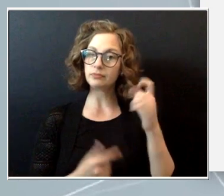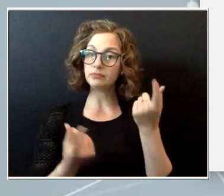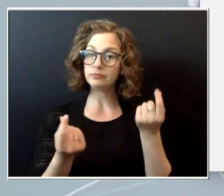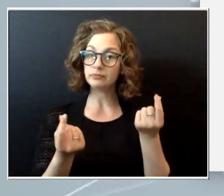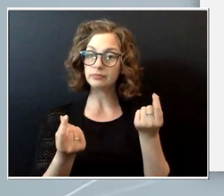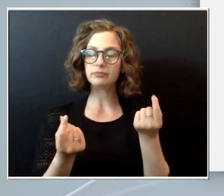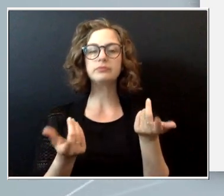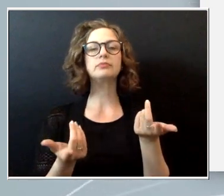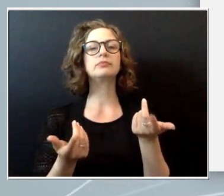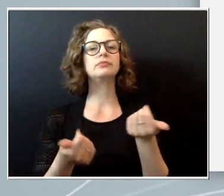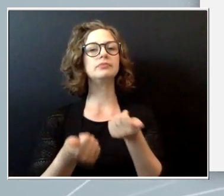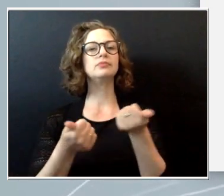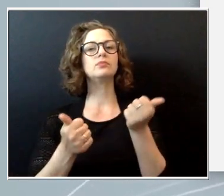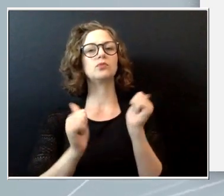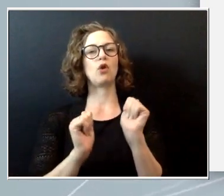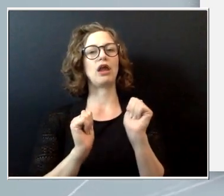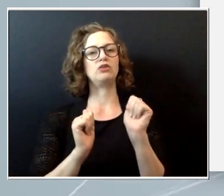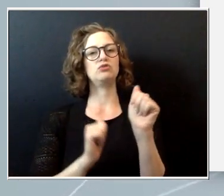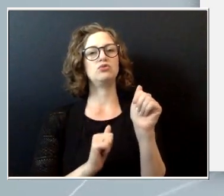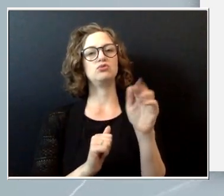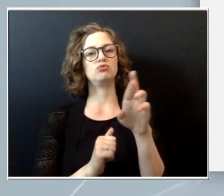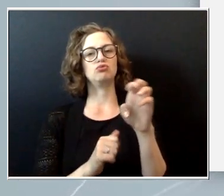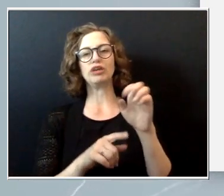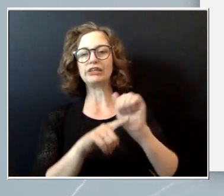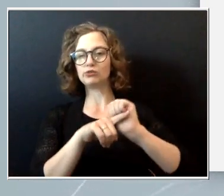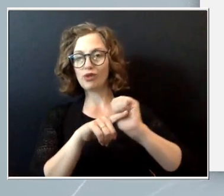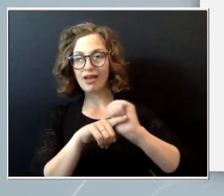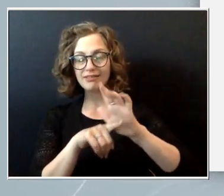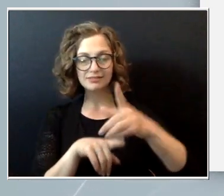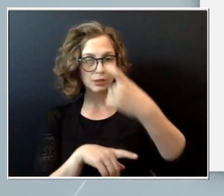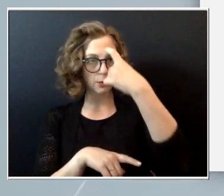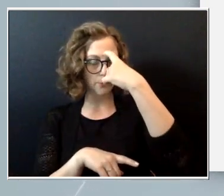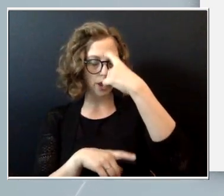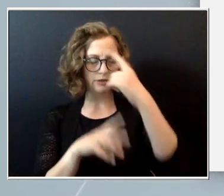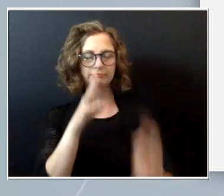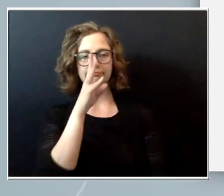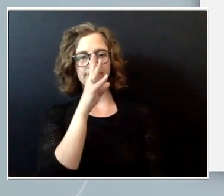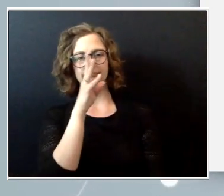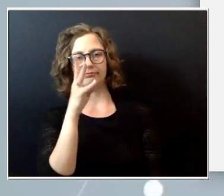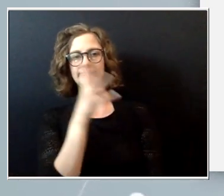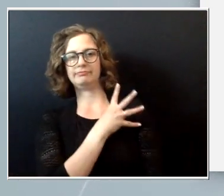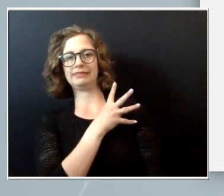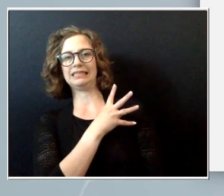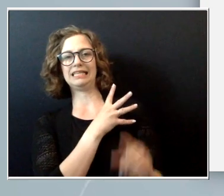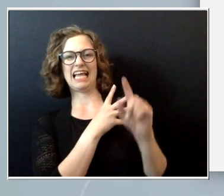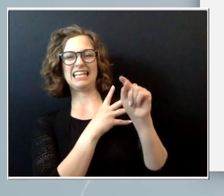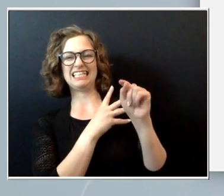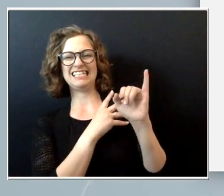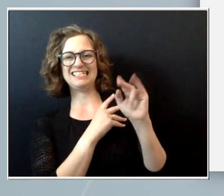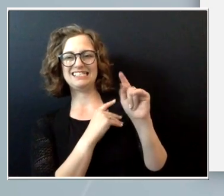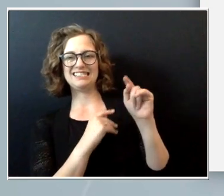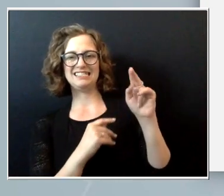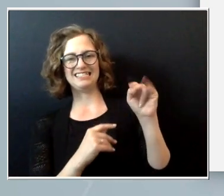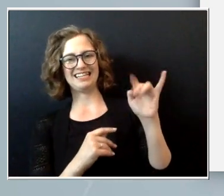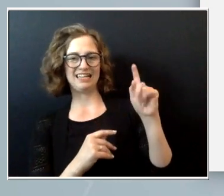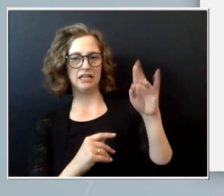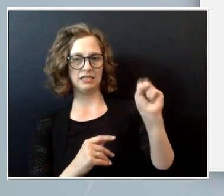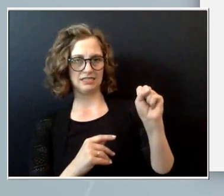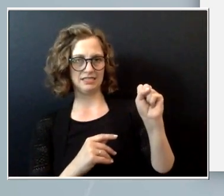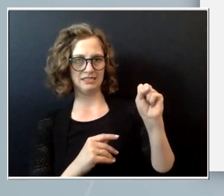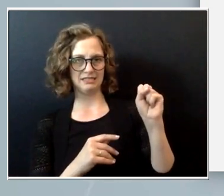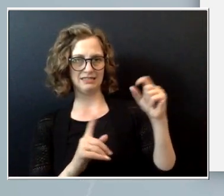trying to retrain the brain to not pay attention to that tinnitus signal in red at the top there. So when it's the loudest signal